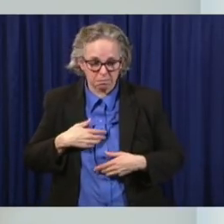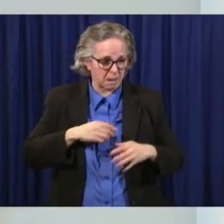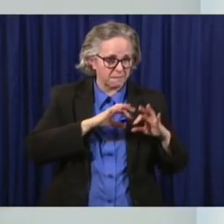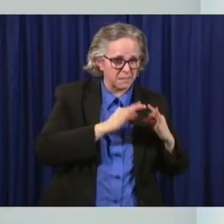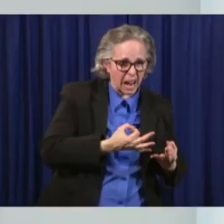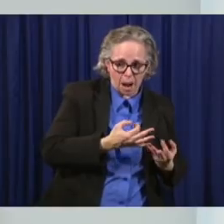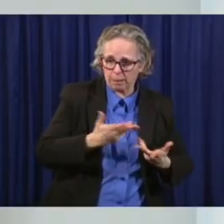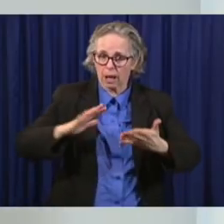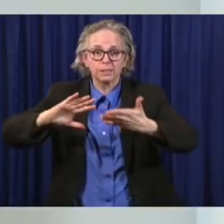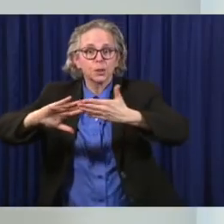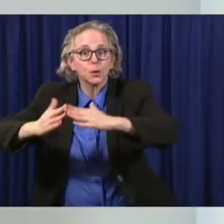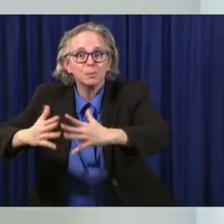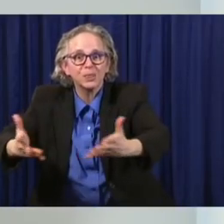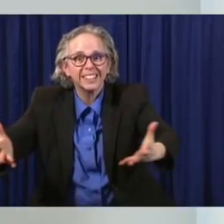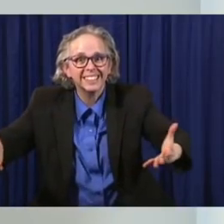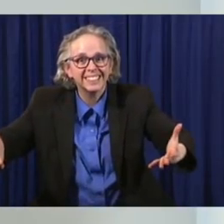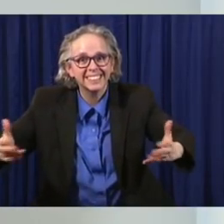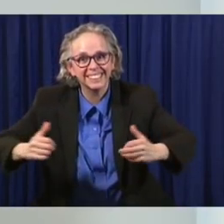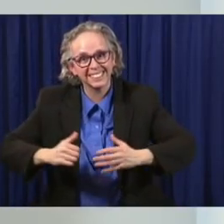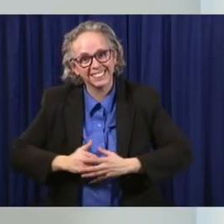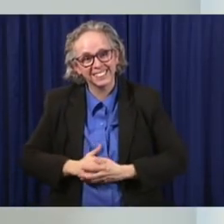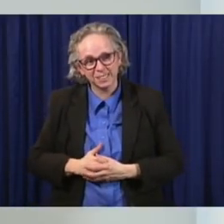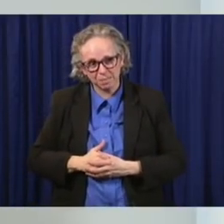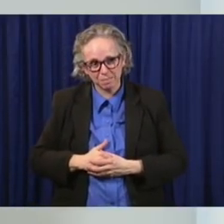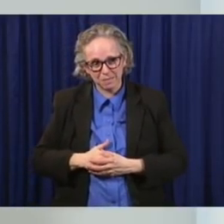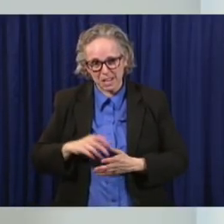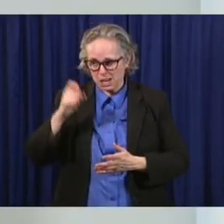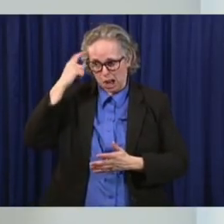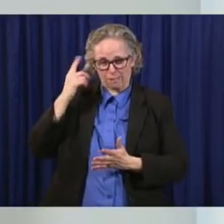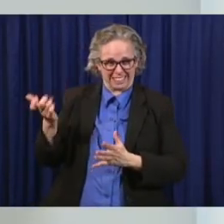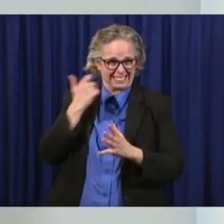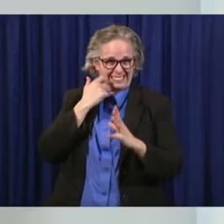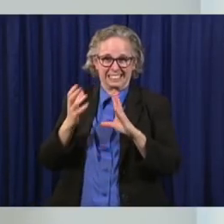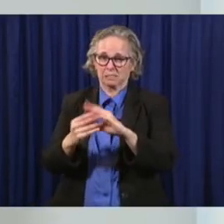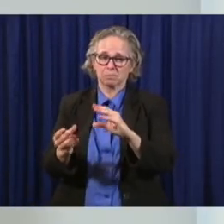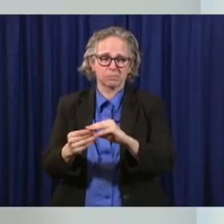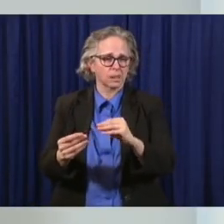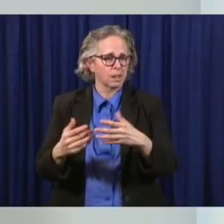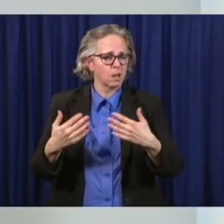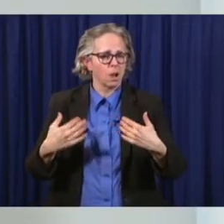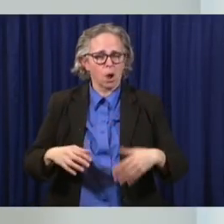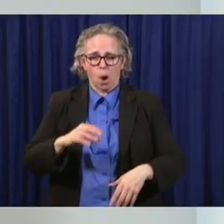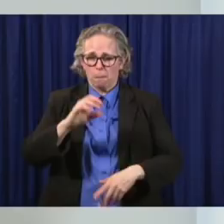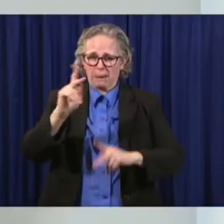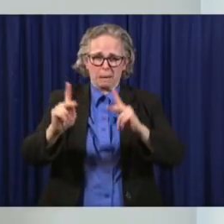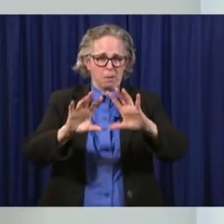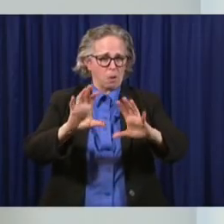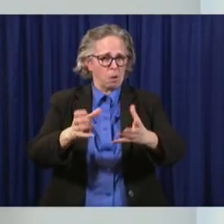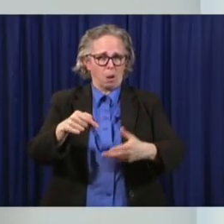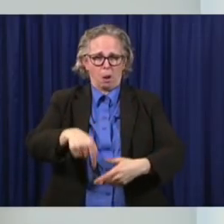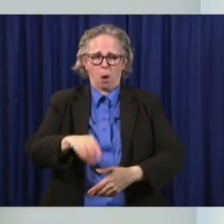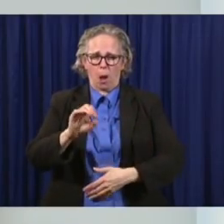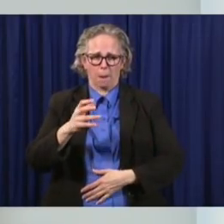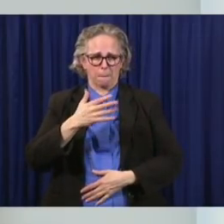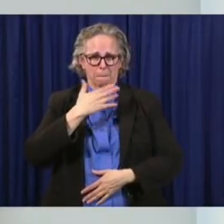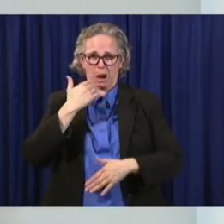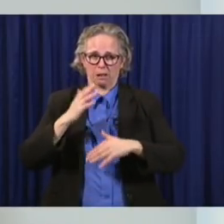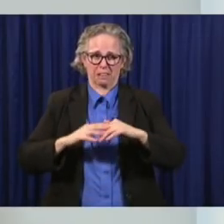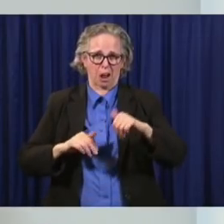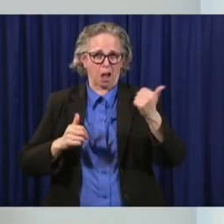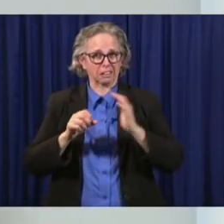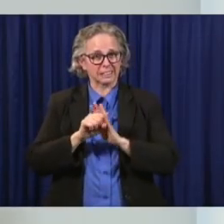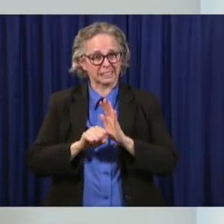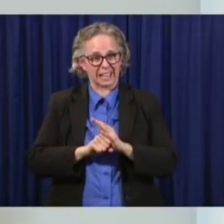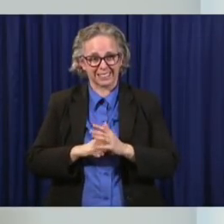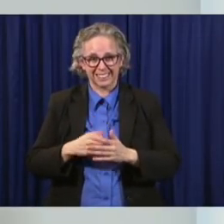And I love what the governor said earlier about Ohioans outpacing some of our other states. I hope you'll view it as a competition. Hope